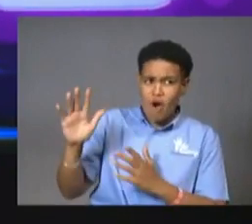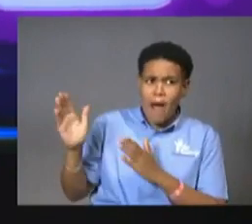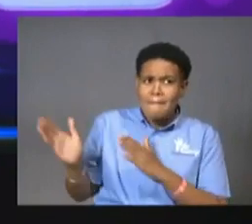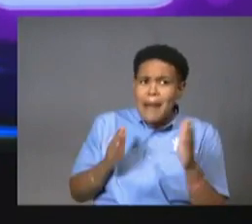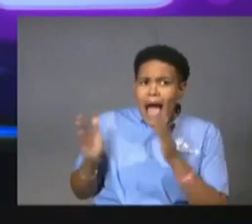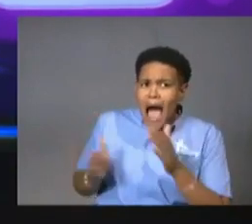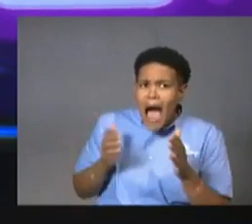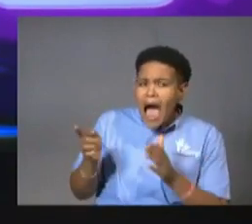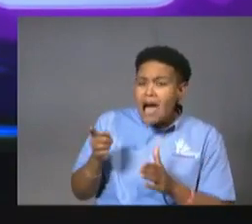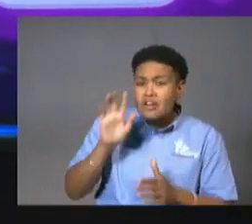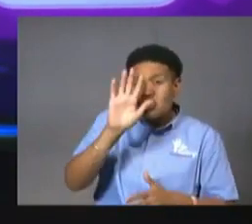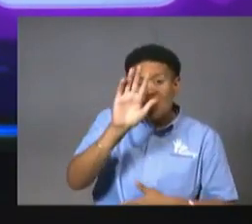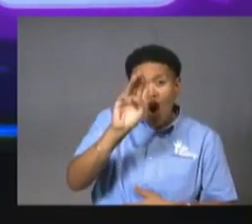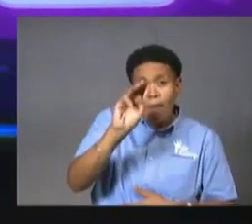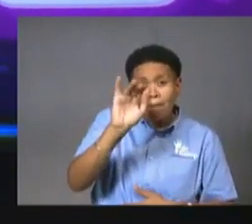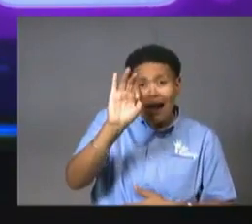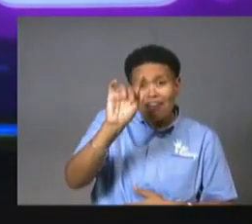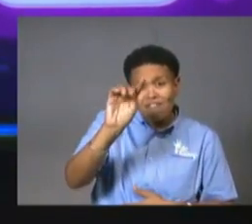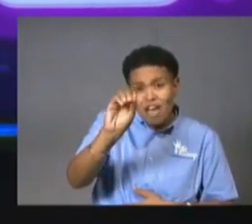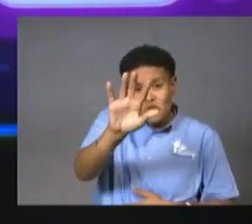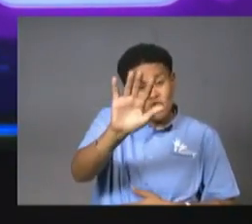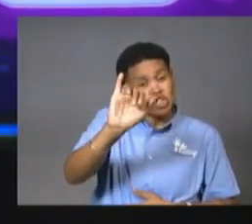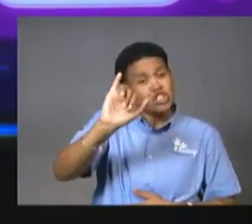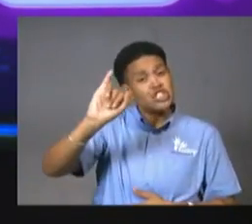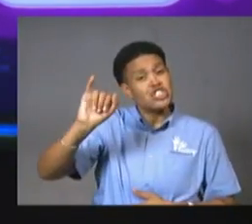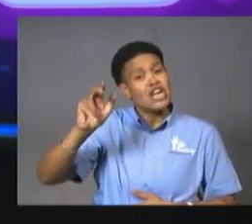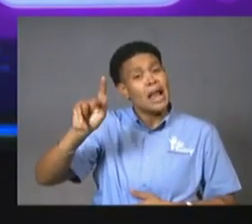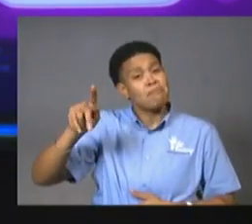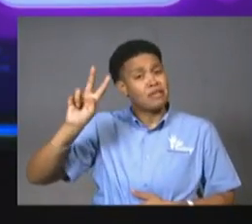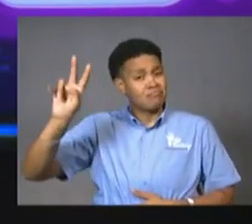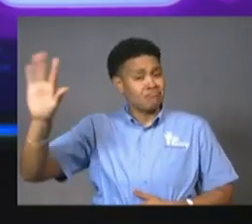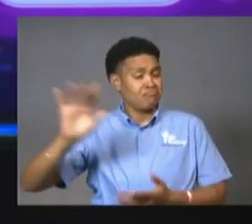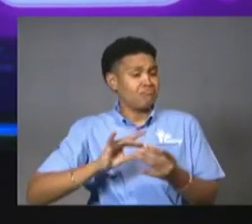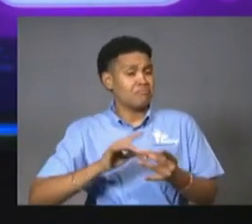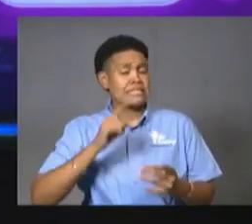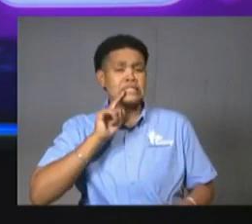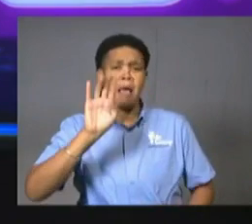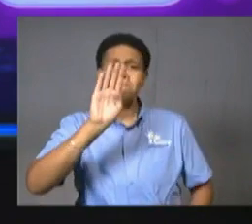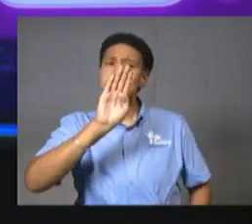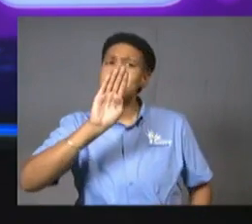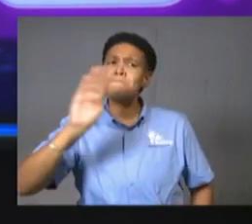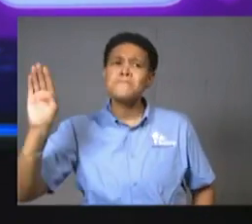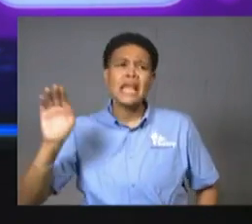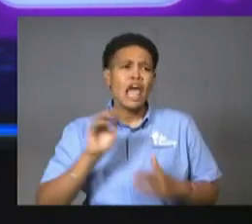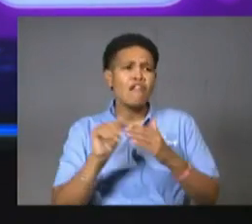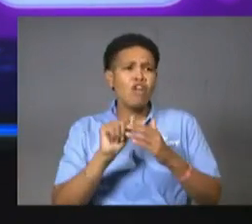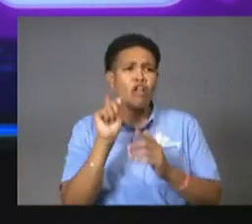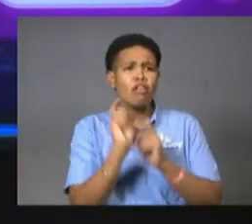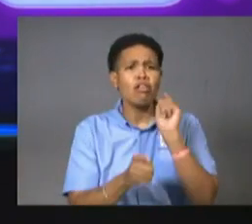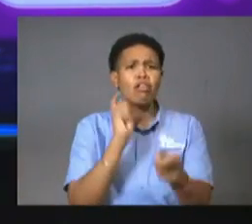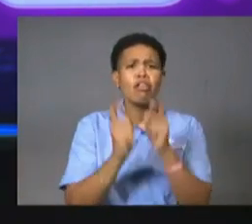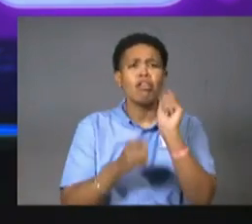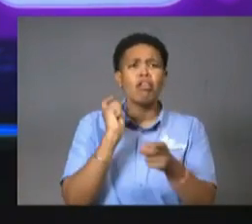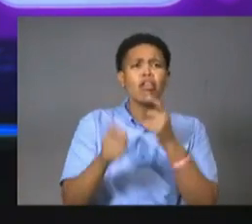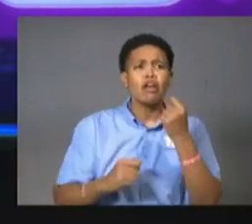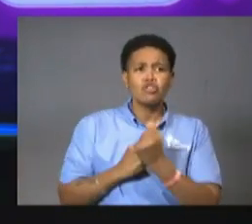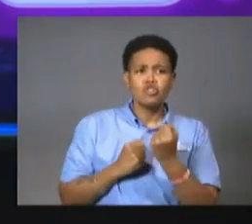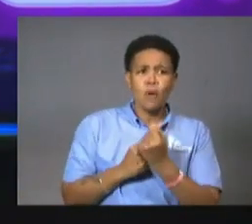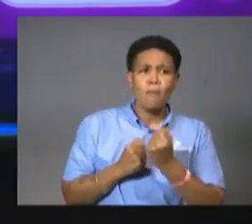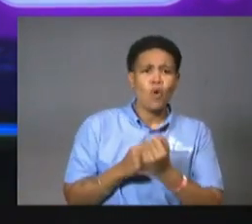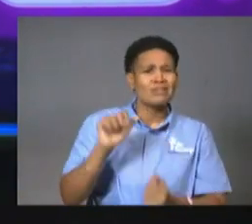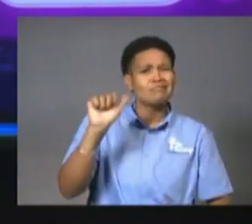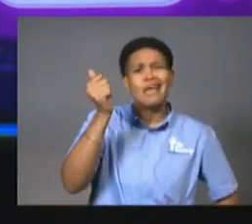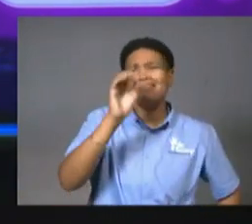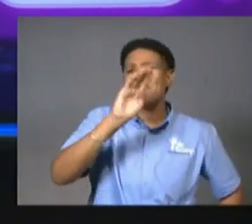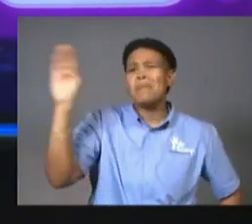plans. Your manifesto, the JLP's manifesto, also includes billions of dollars in grants and support packages, tens of billions